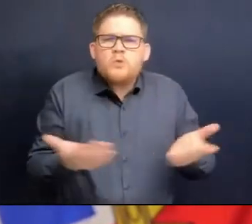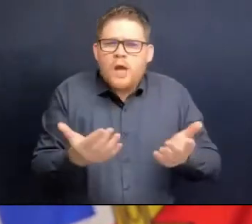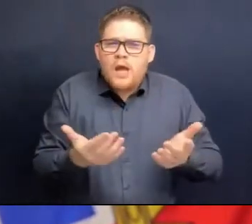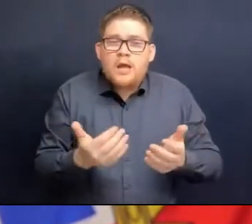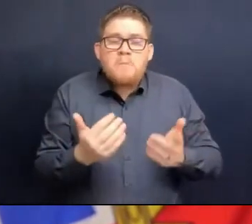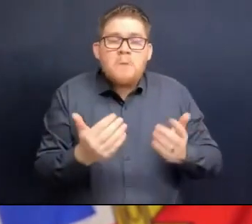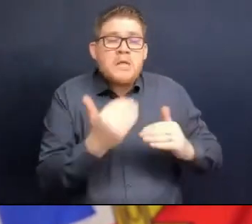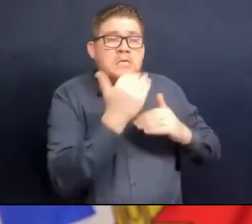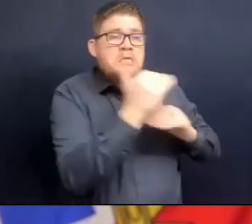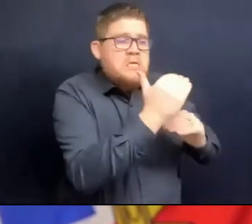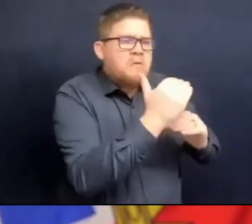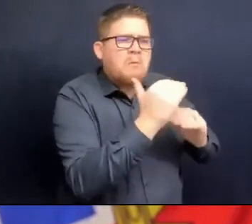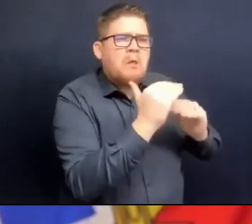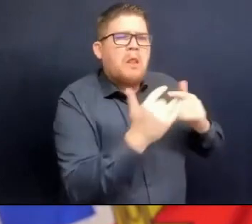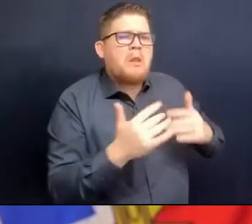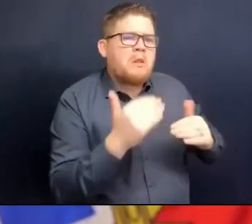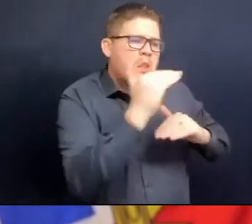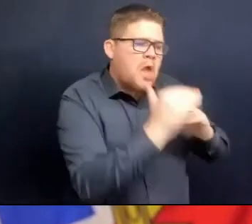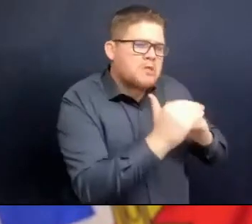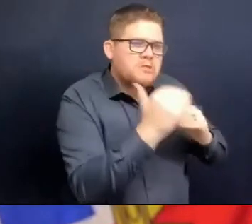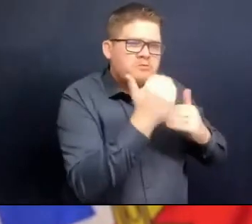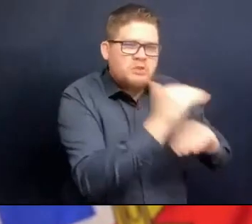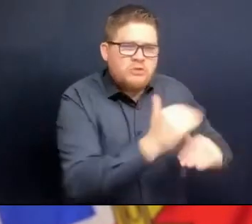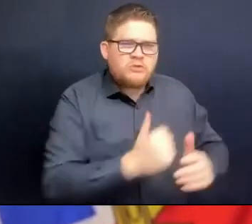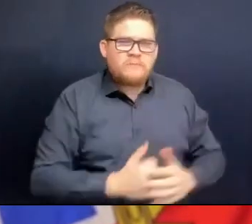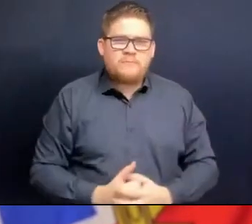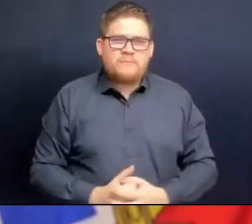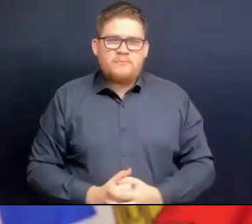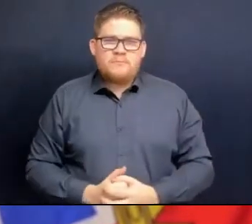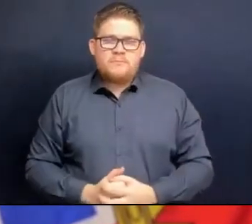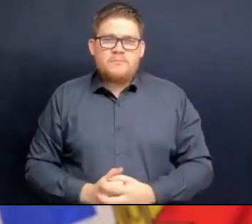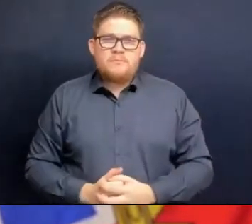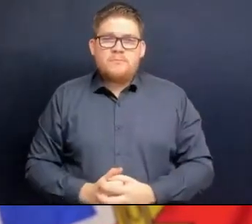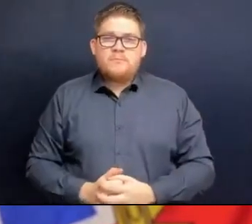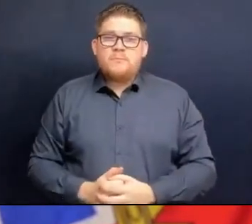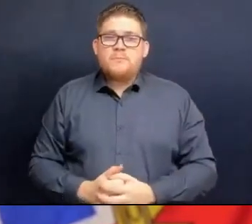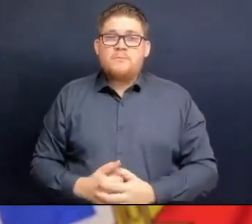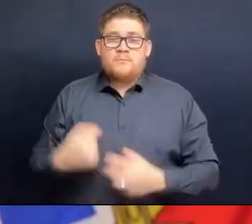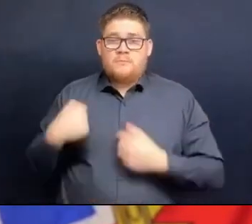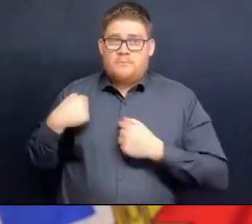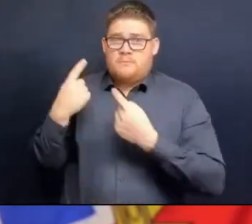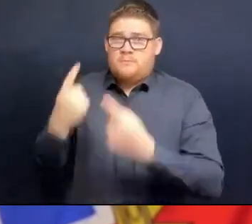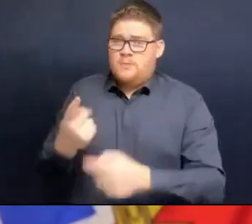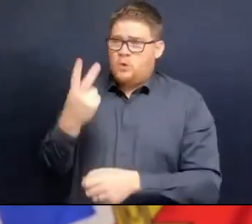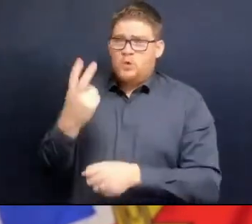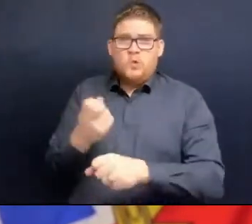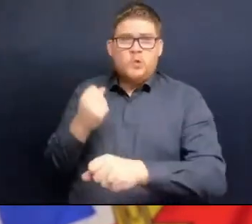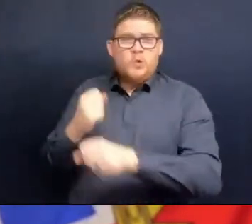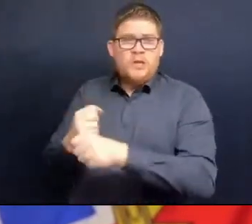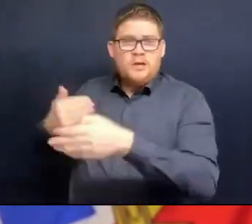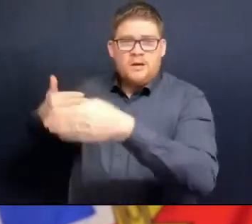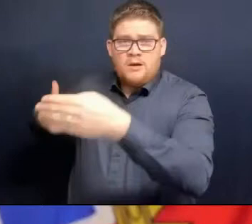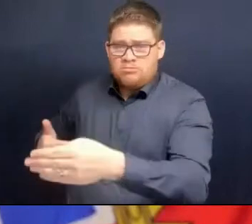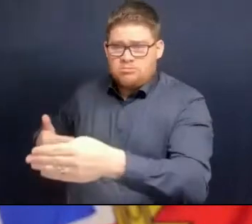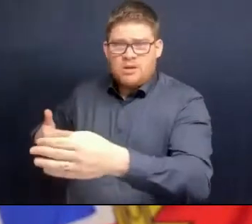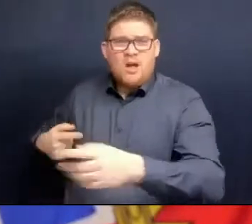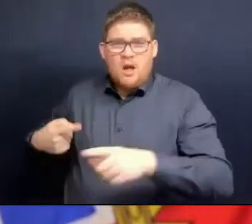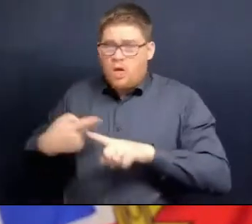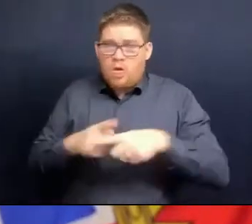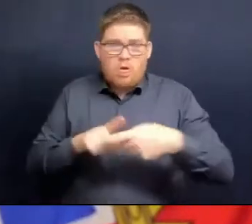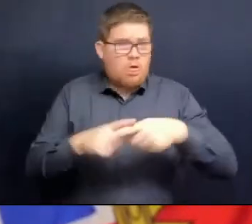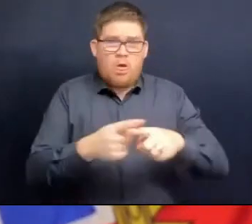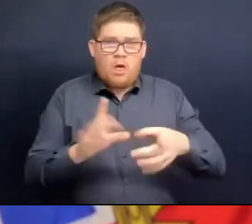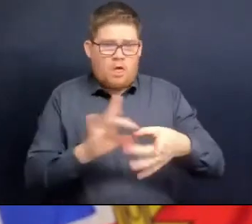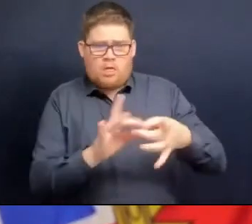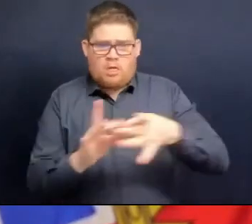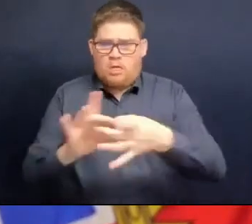this last 2 years how important and how interconnected everything is, whether it's keeping schools open and childcare open so that